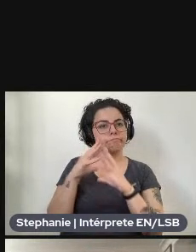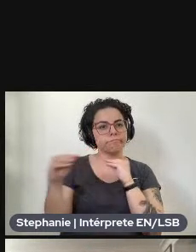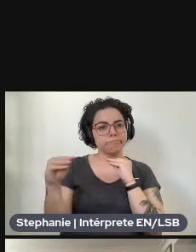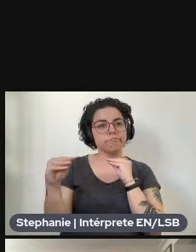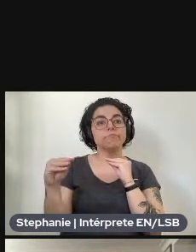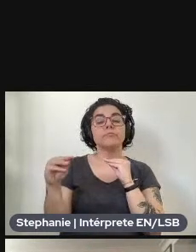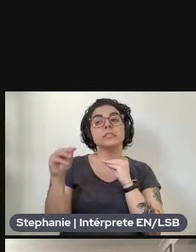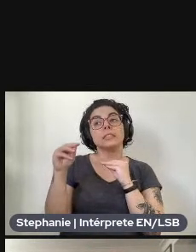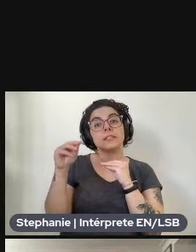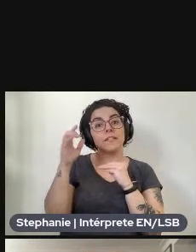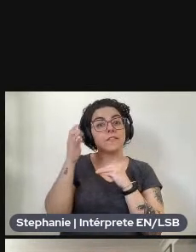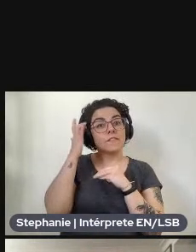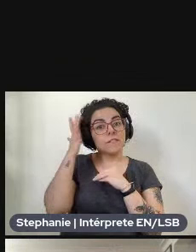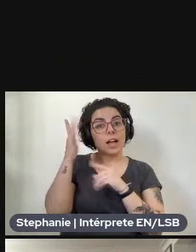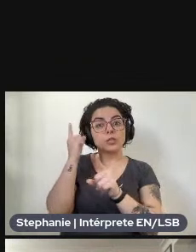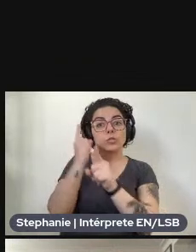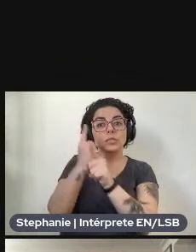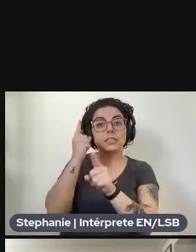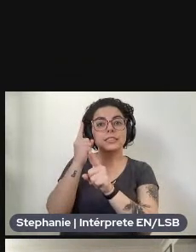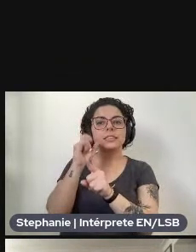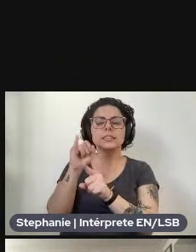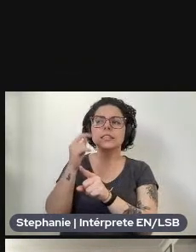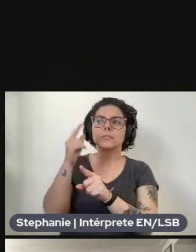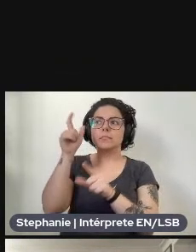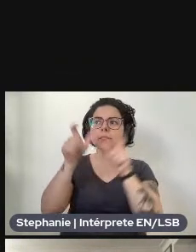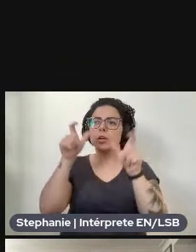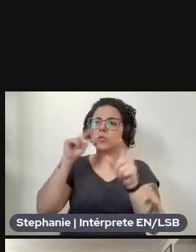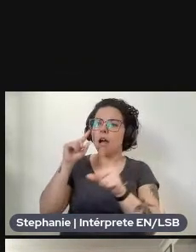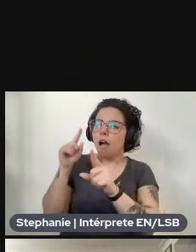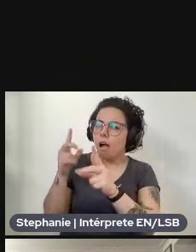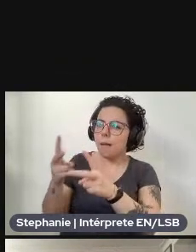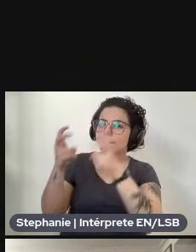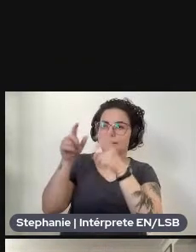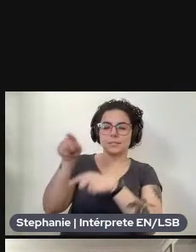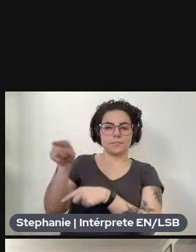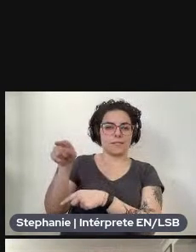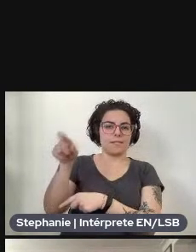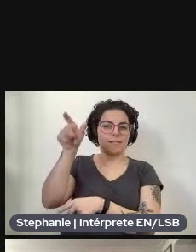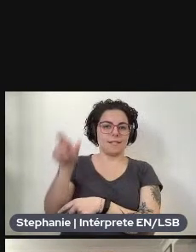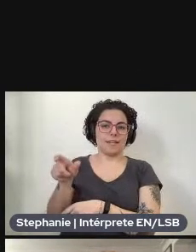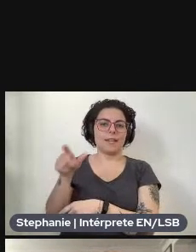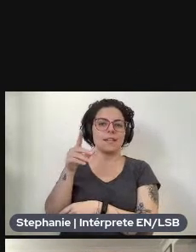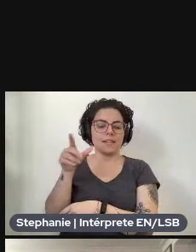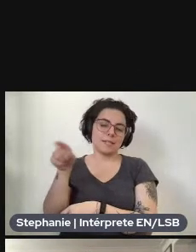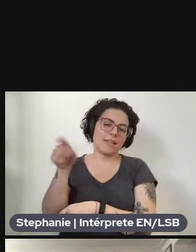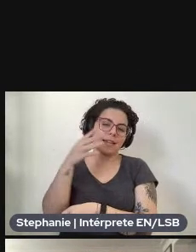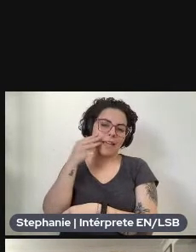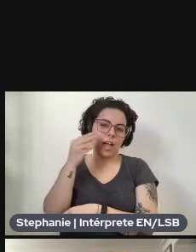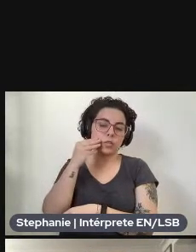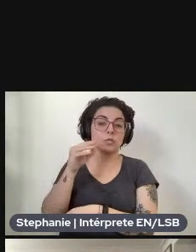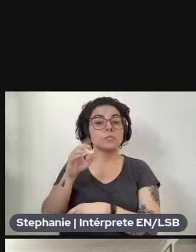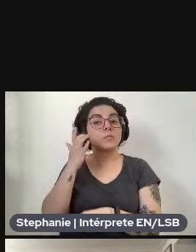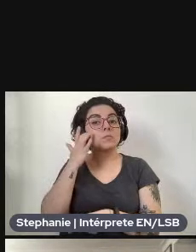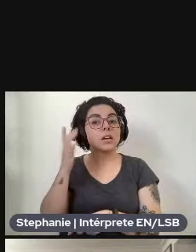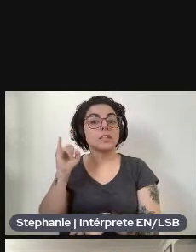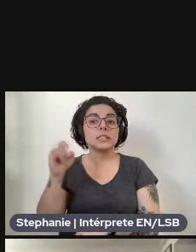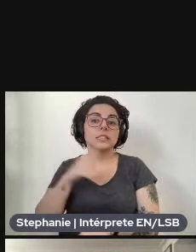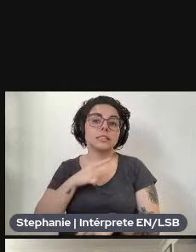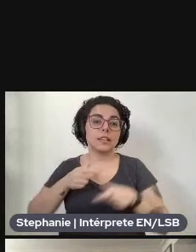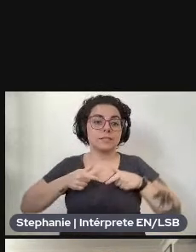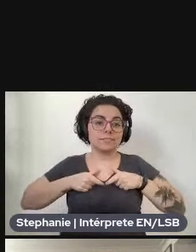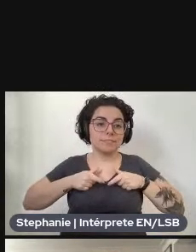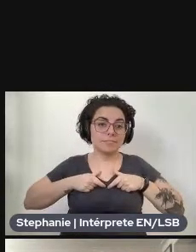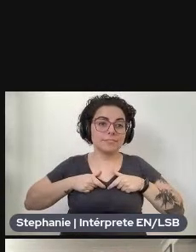be identified. An ID tag on the collar or a microchip can